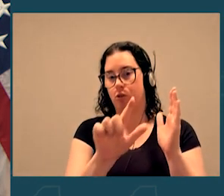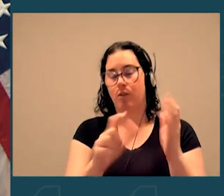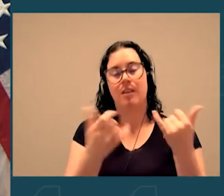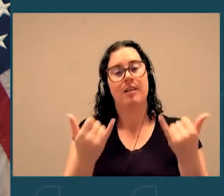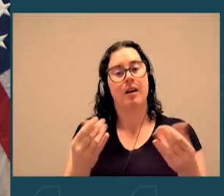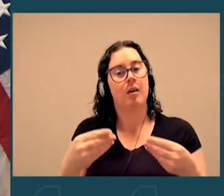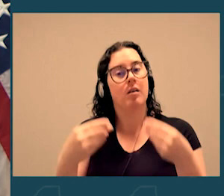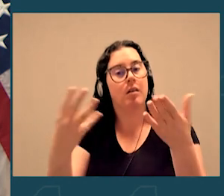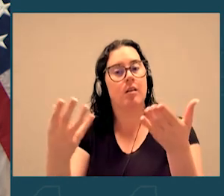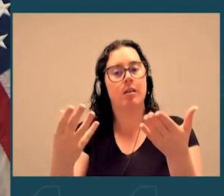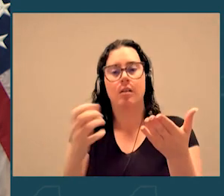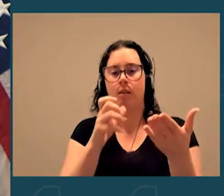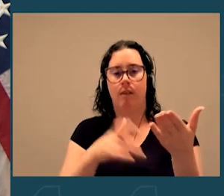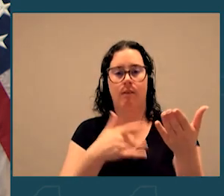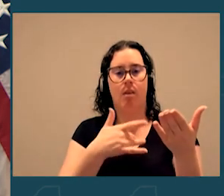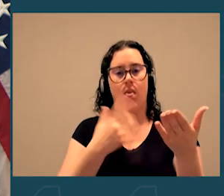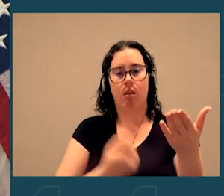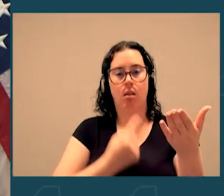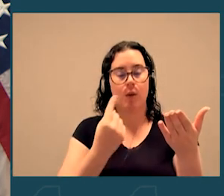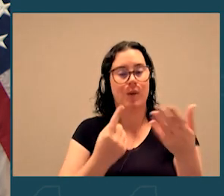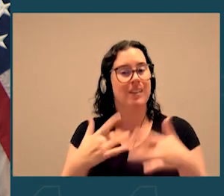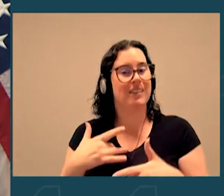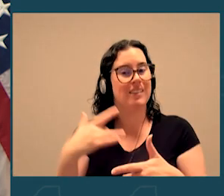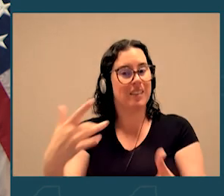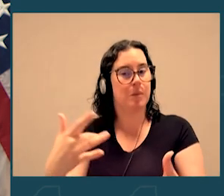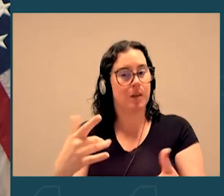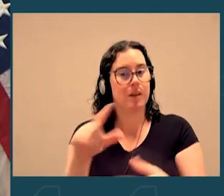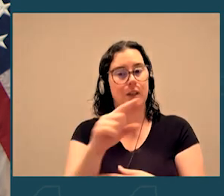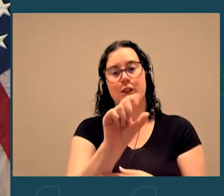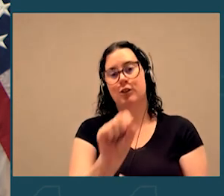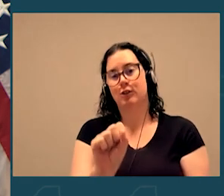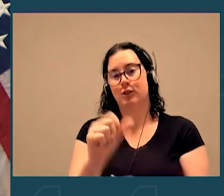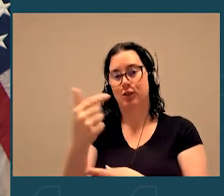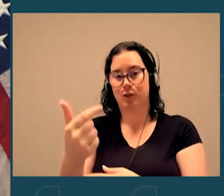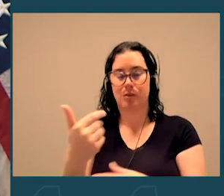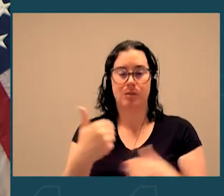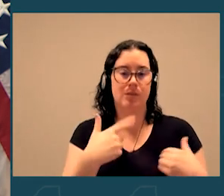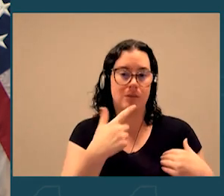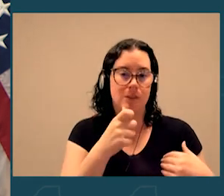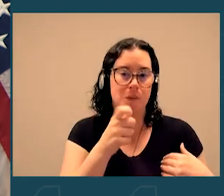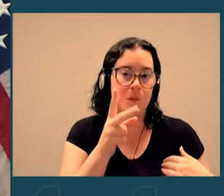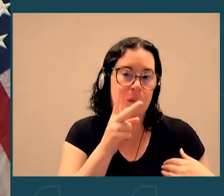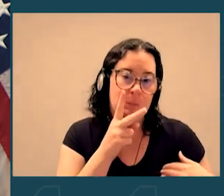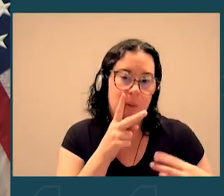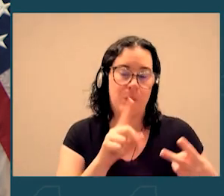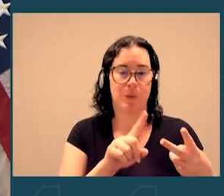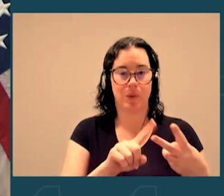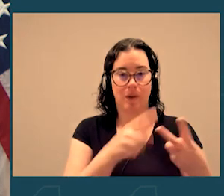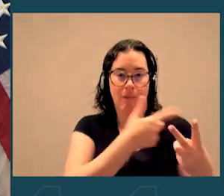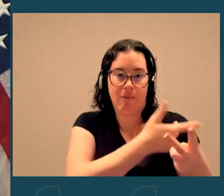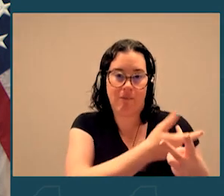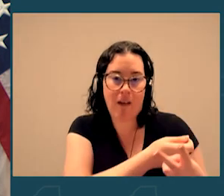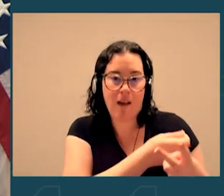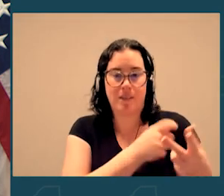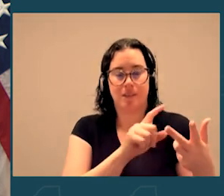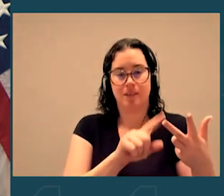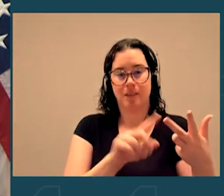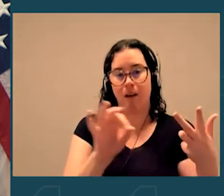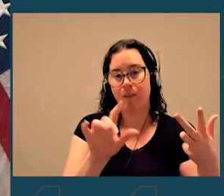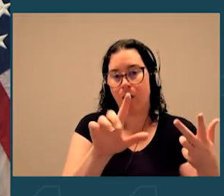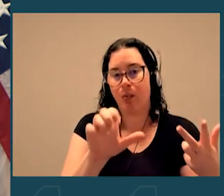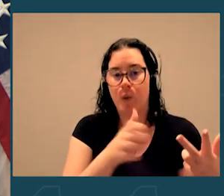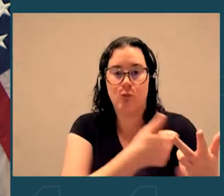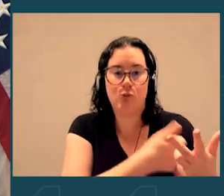Surgeon General is saying, don't smoke, get vaccinated, get your flu shots, and now they're trying to tell us, because this